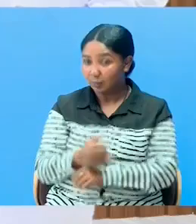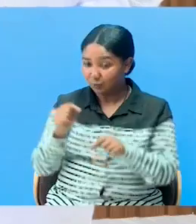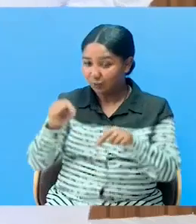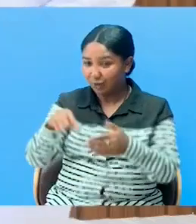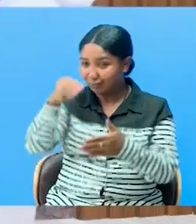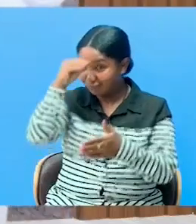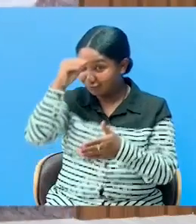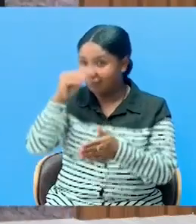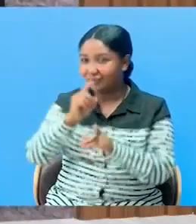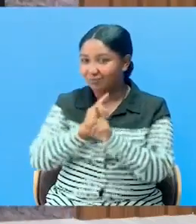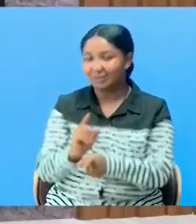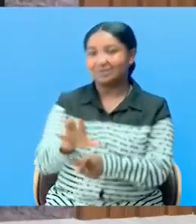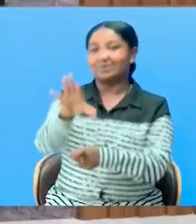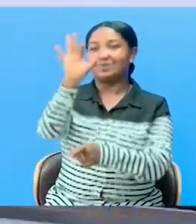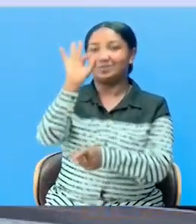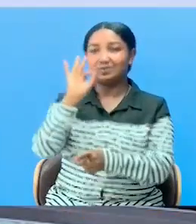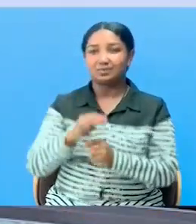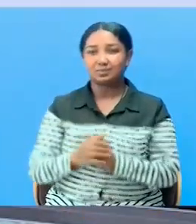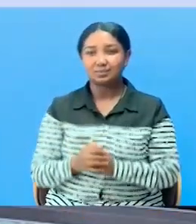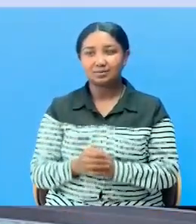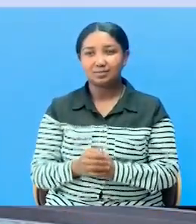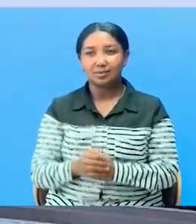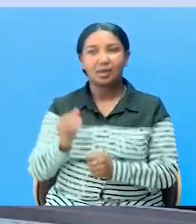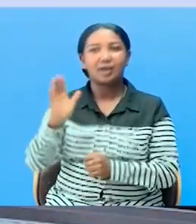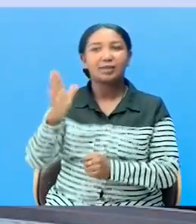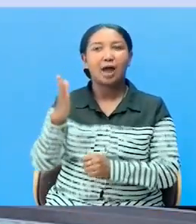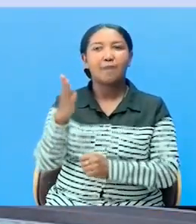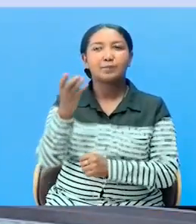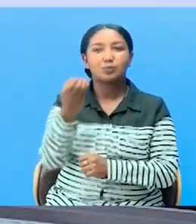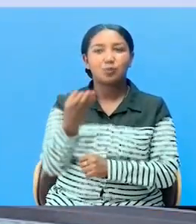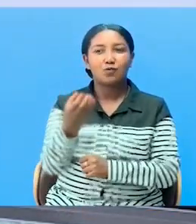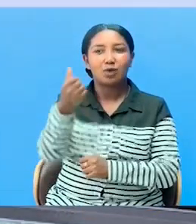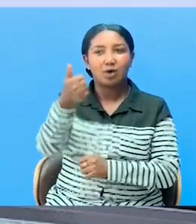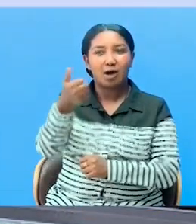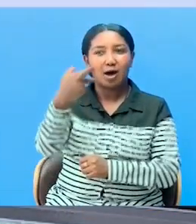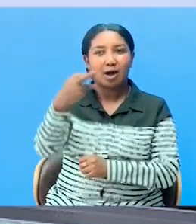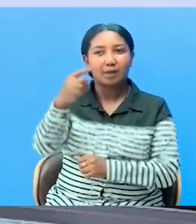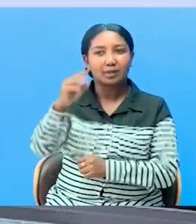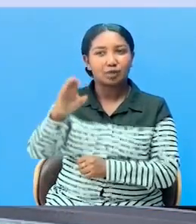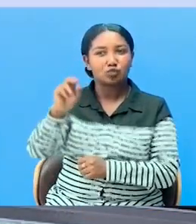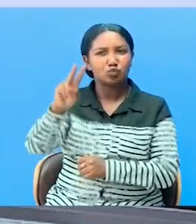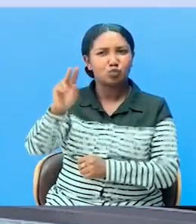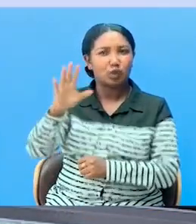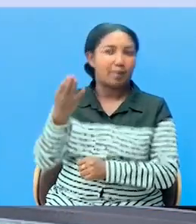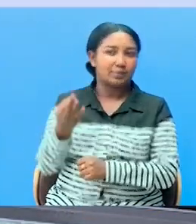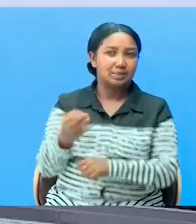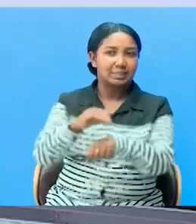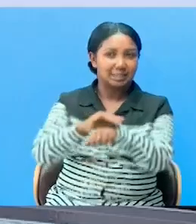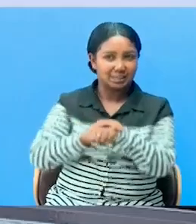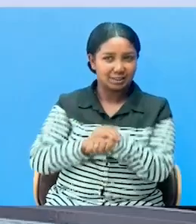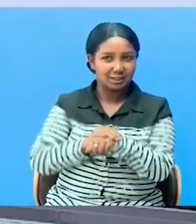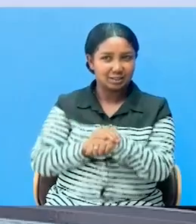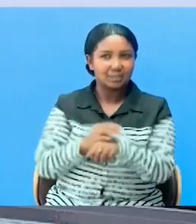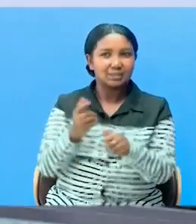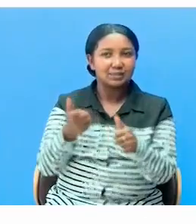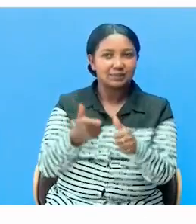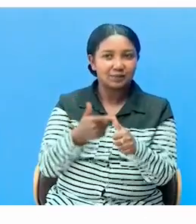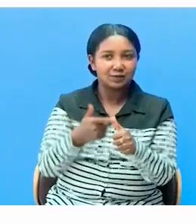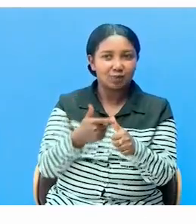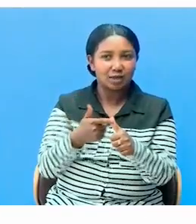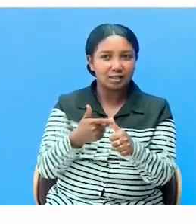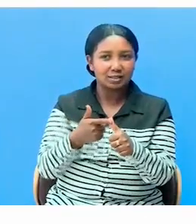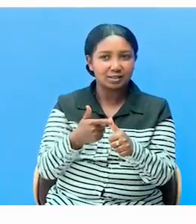today's of our lesson. Types of article. There are two types of article in English. The first one